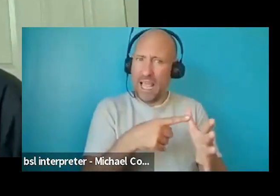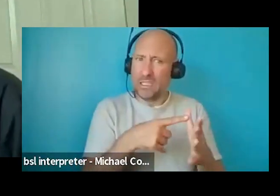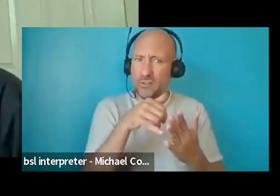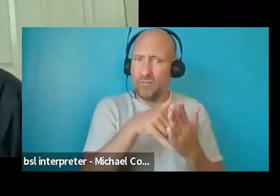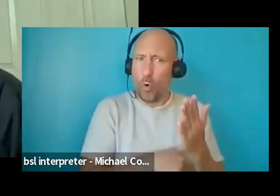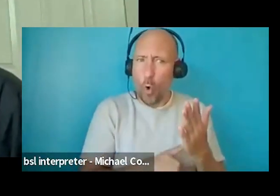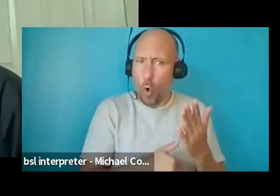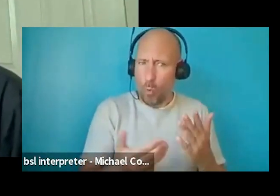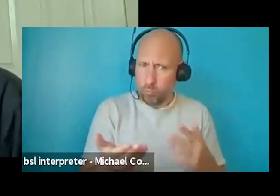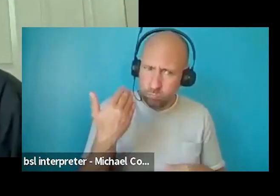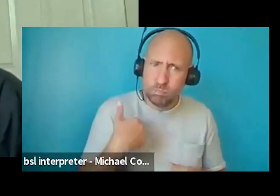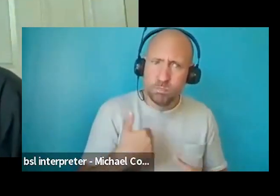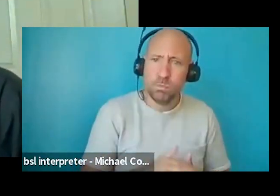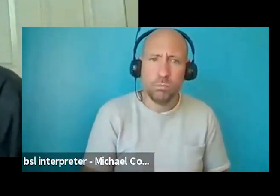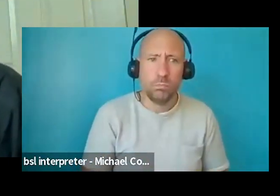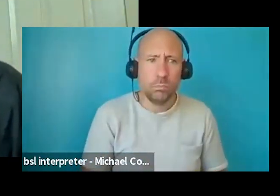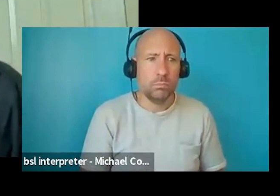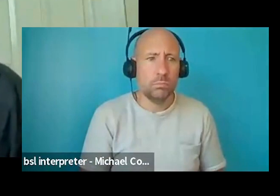and yeah.